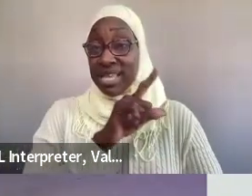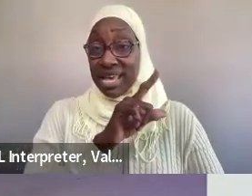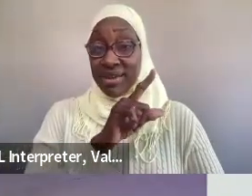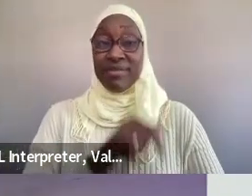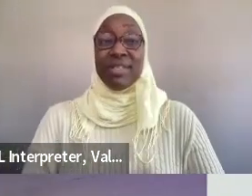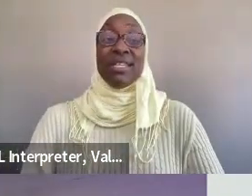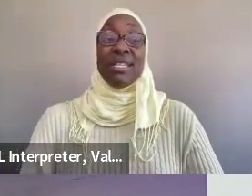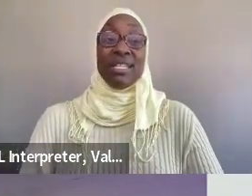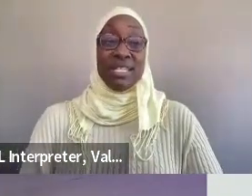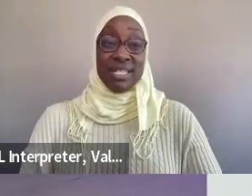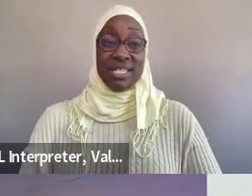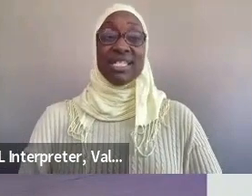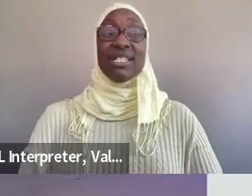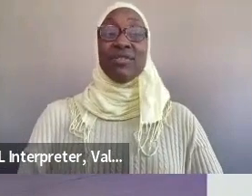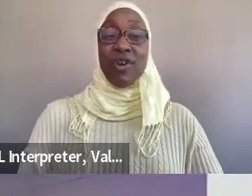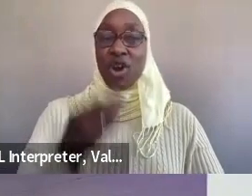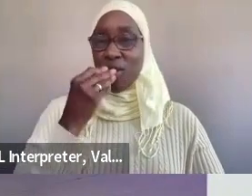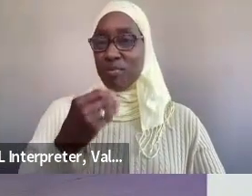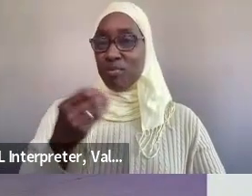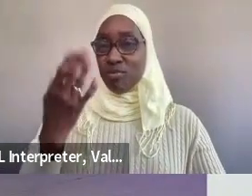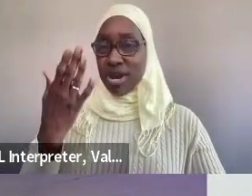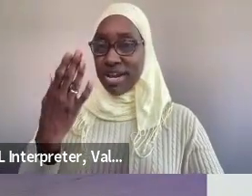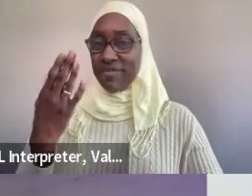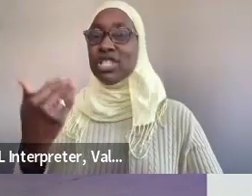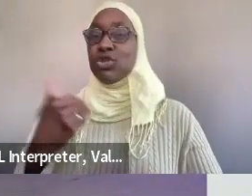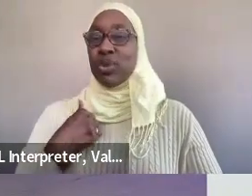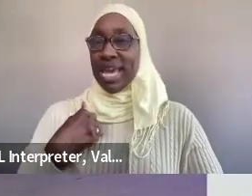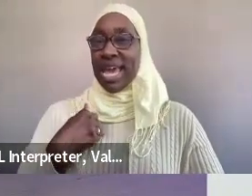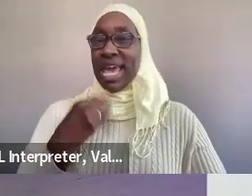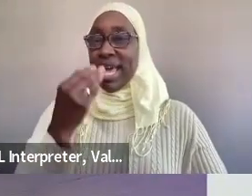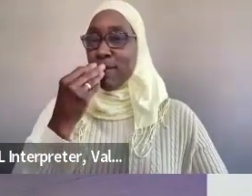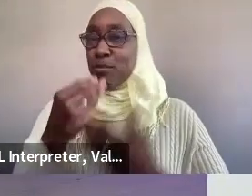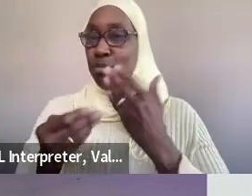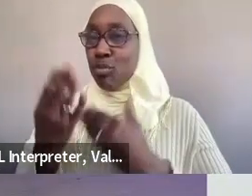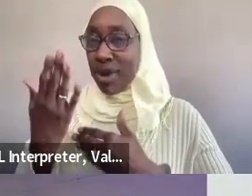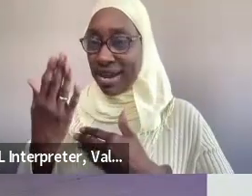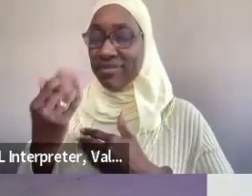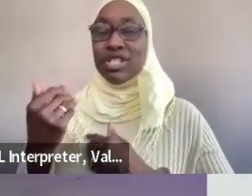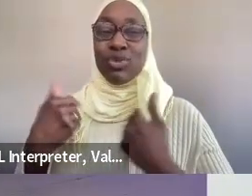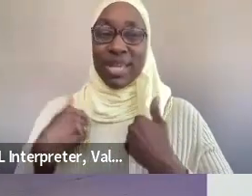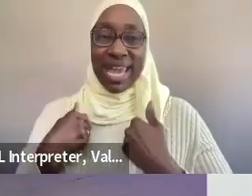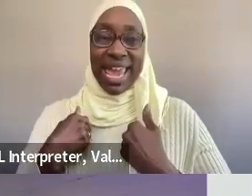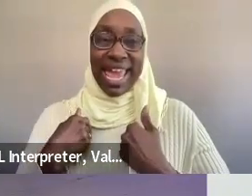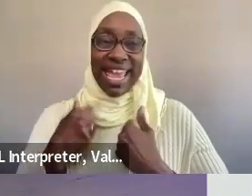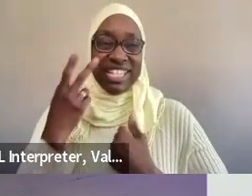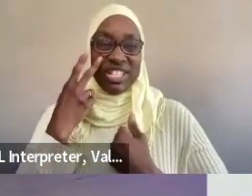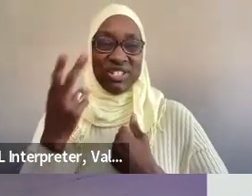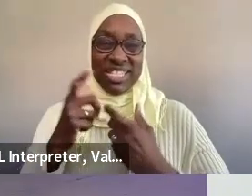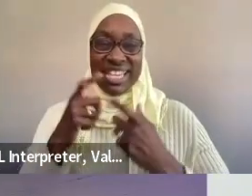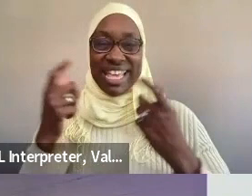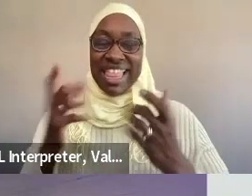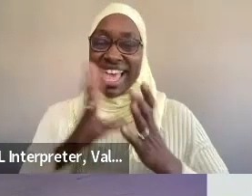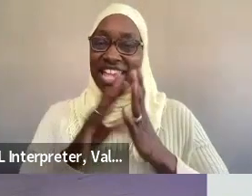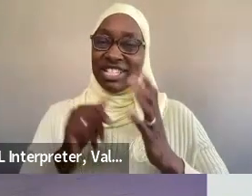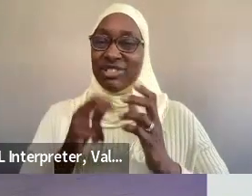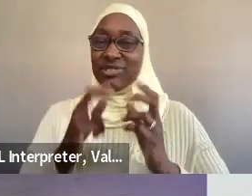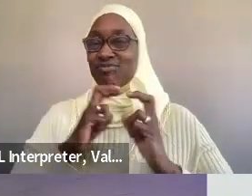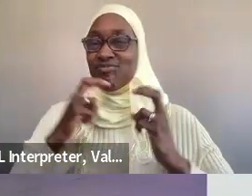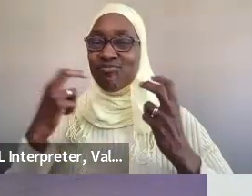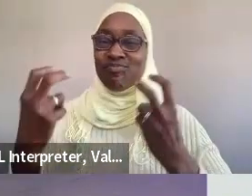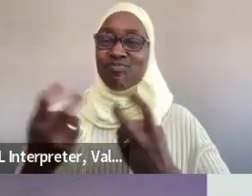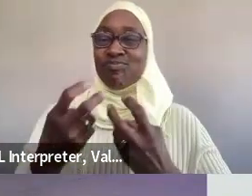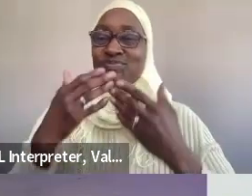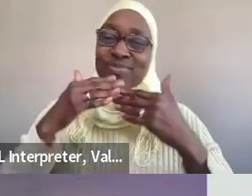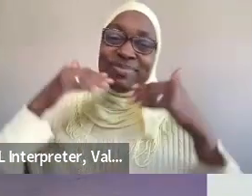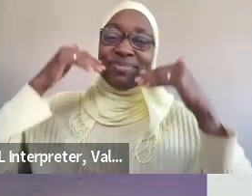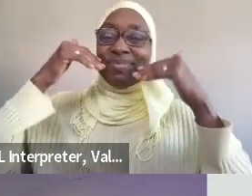that we held this September. And there's a bunch of students sitting around a table smiling at the camera with diversity flyers